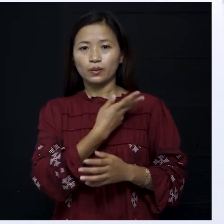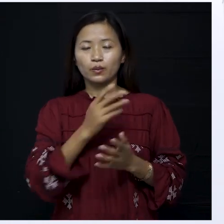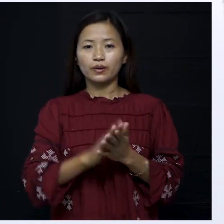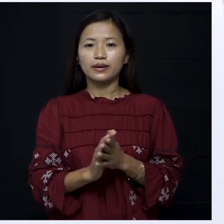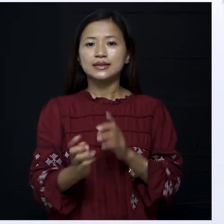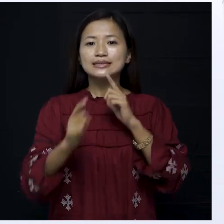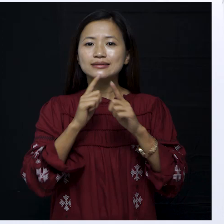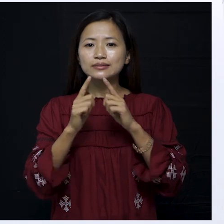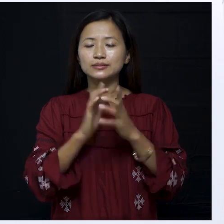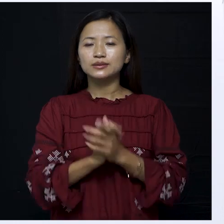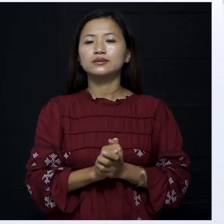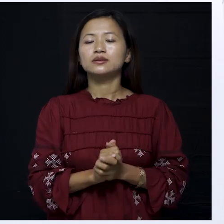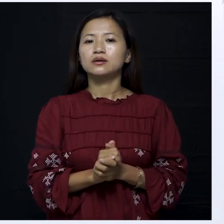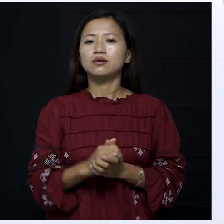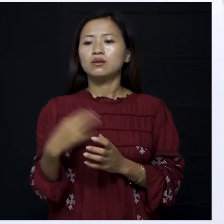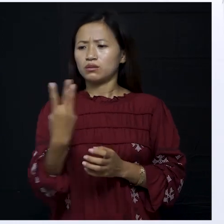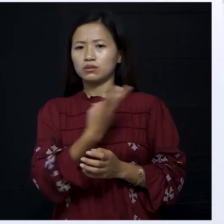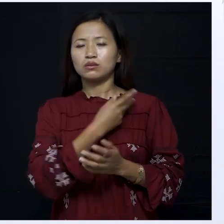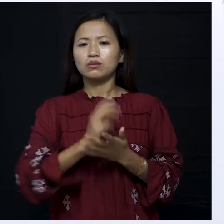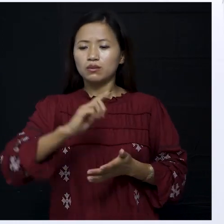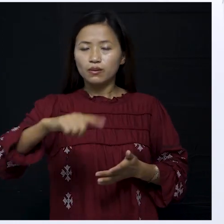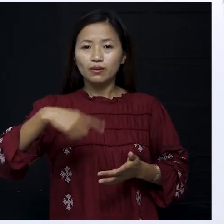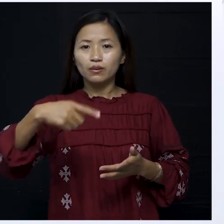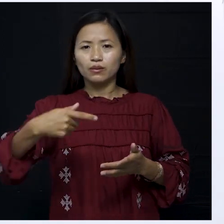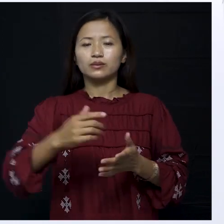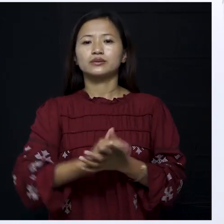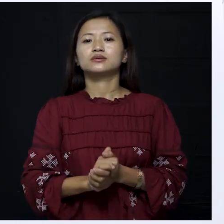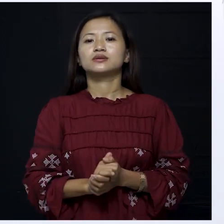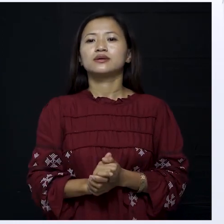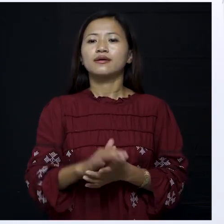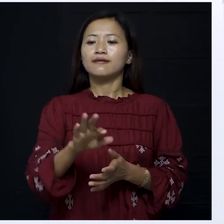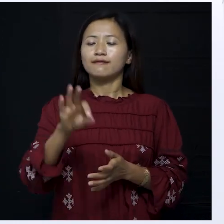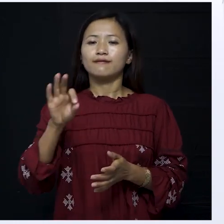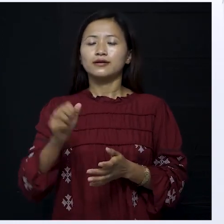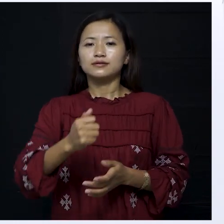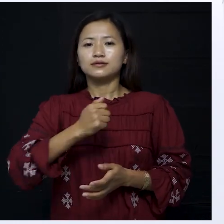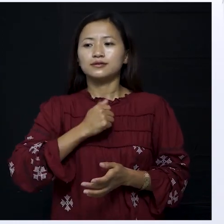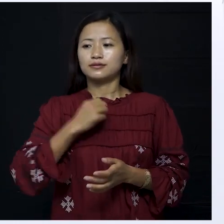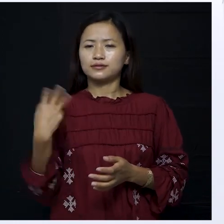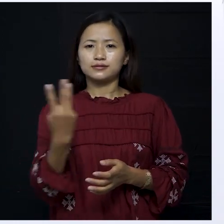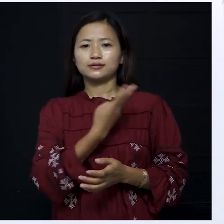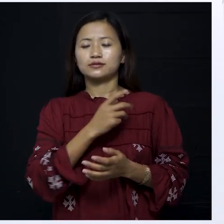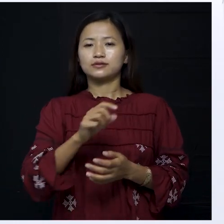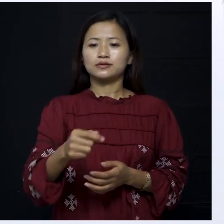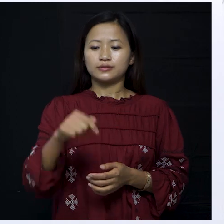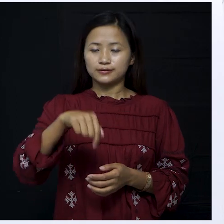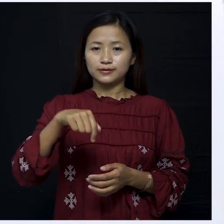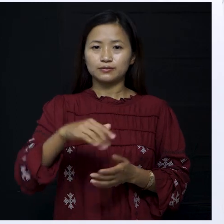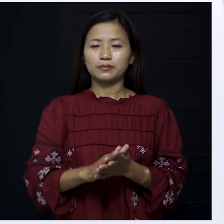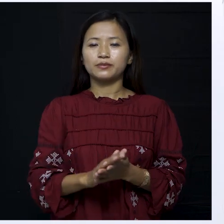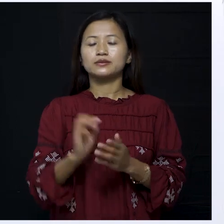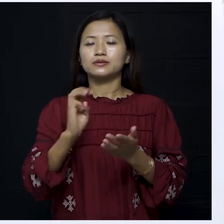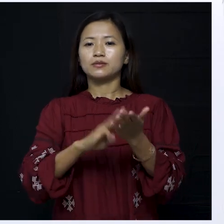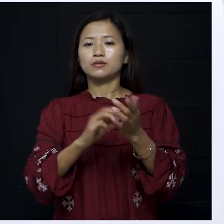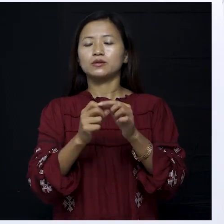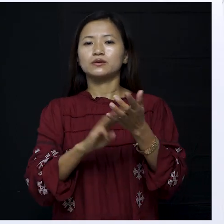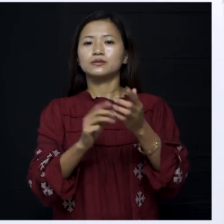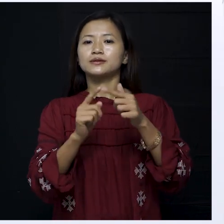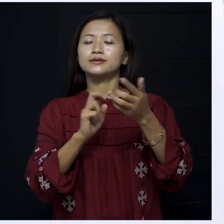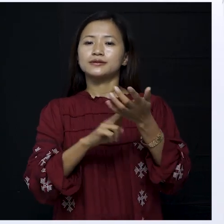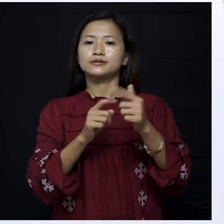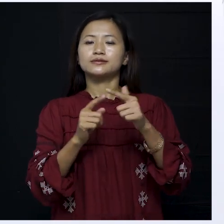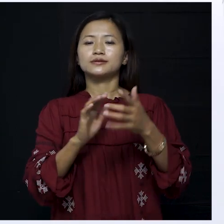as speakers, or we are always, or we will always find ourselves in the present moment. So that's what